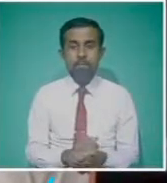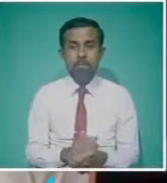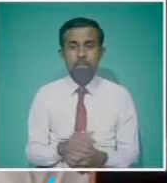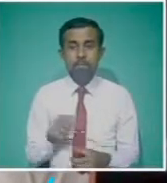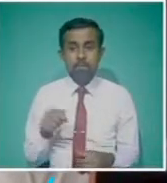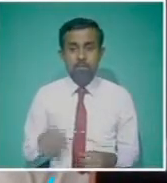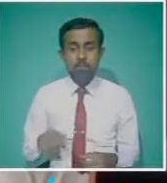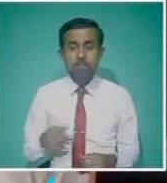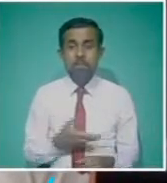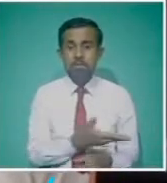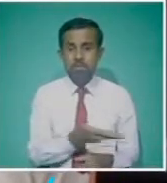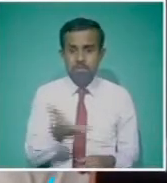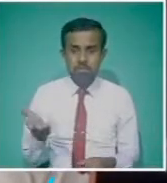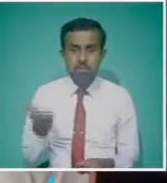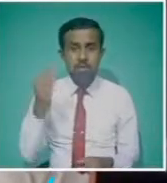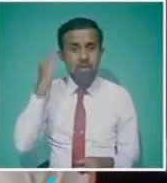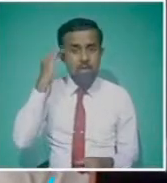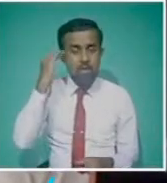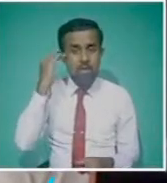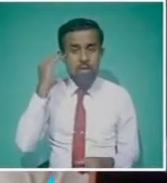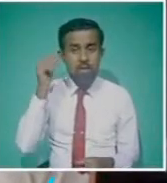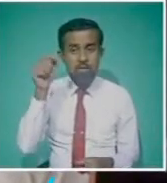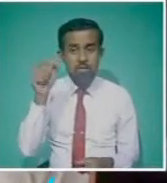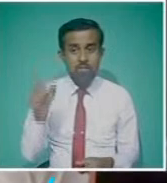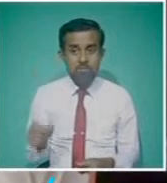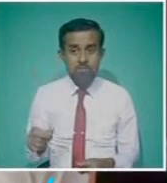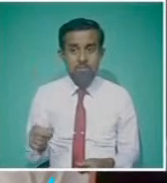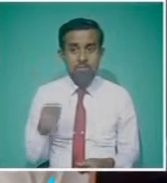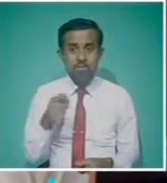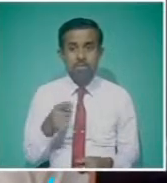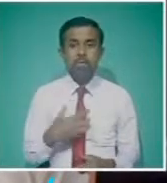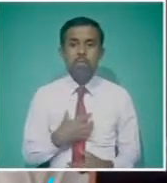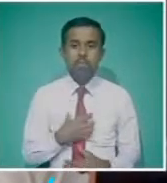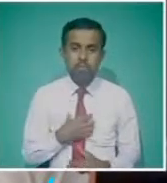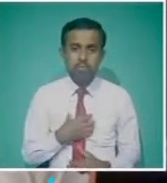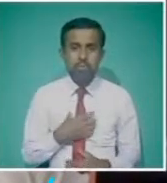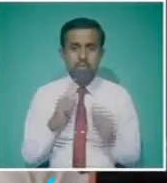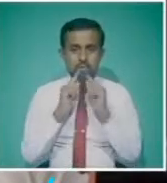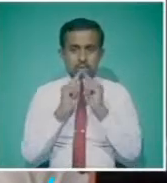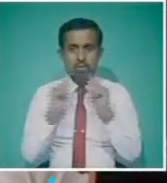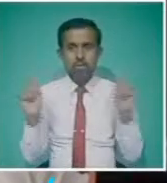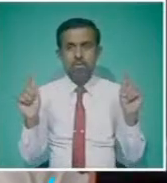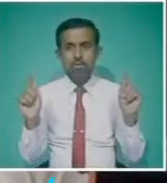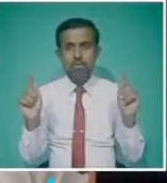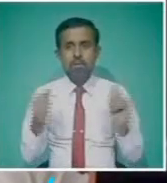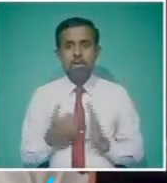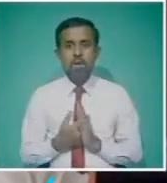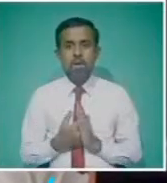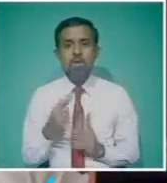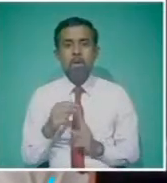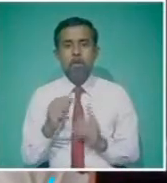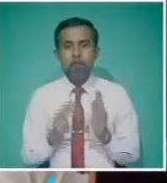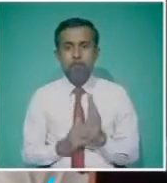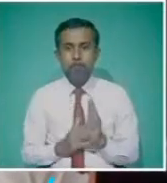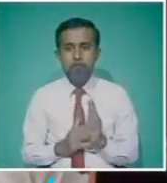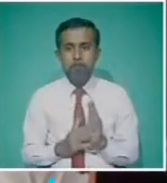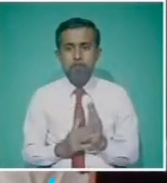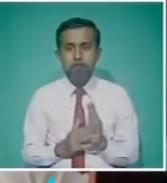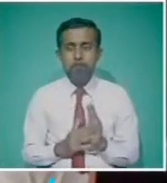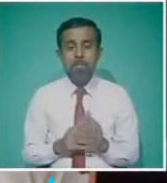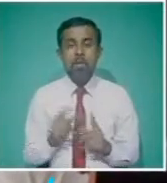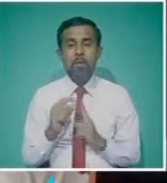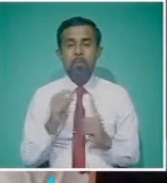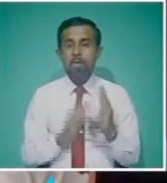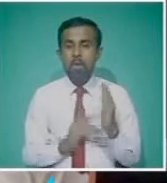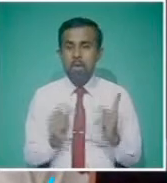by the Honourable Prime Minister, to convey to His Majesty King Charles III and